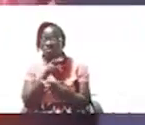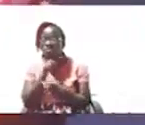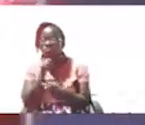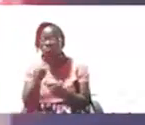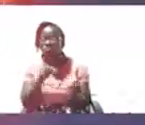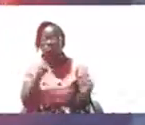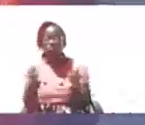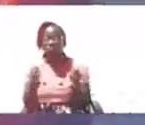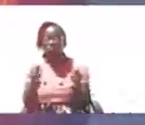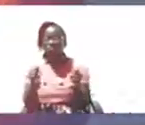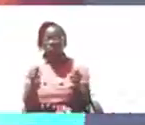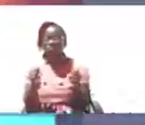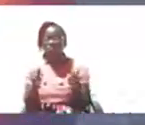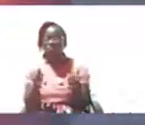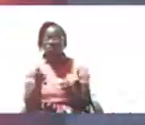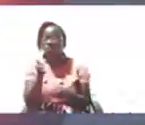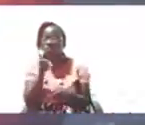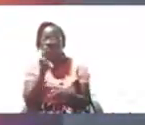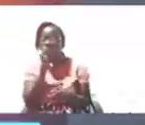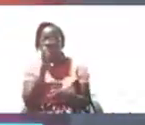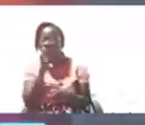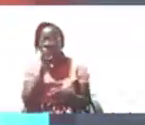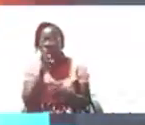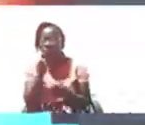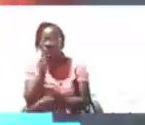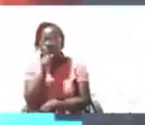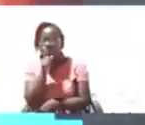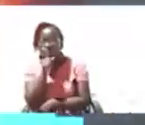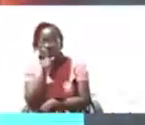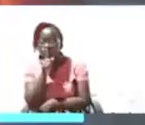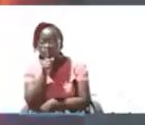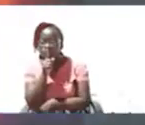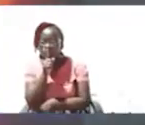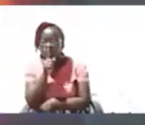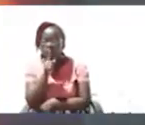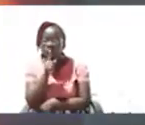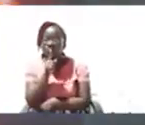stirring. The water will be quiet. But